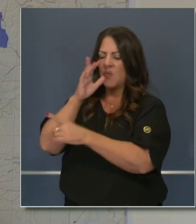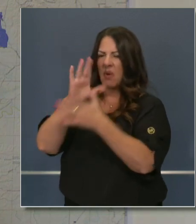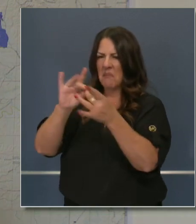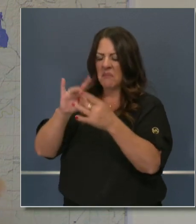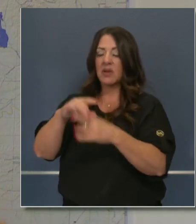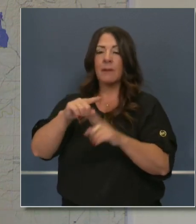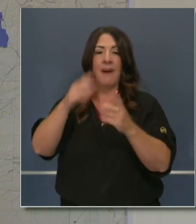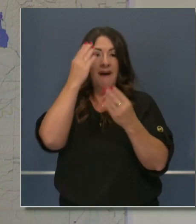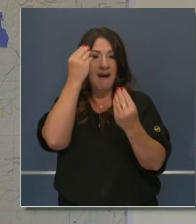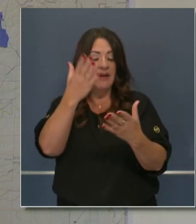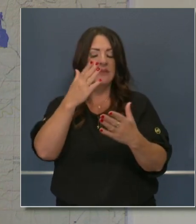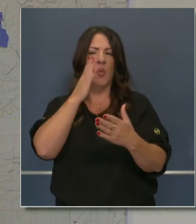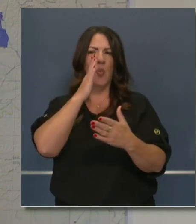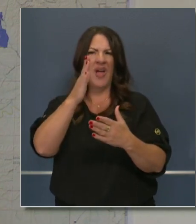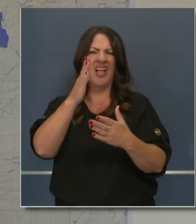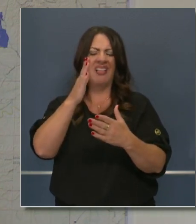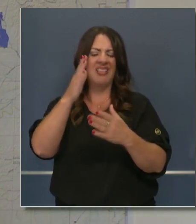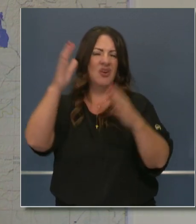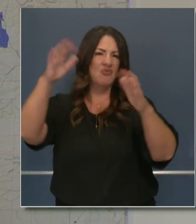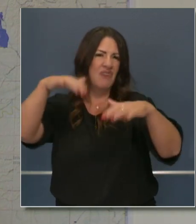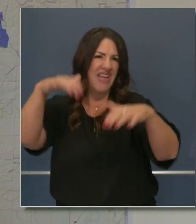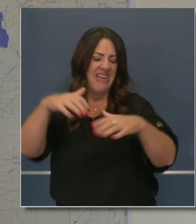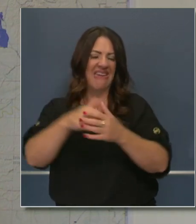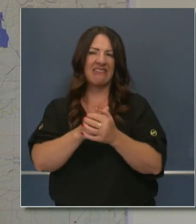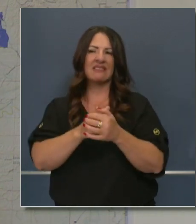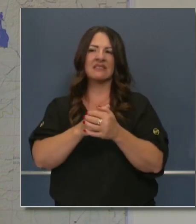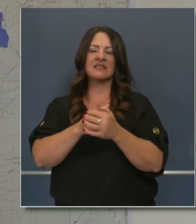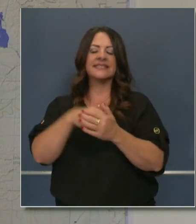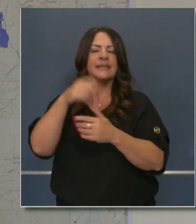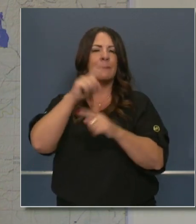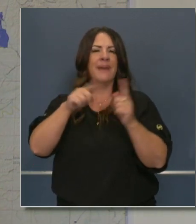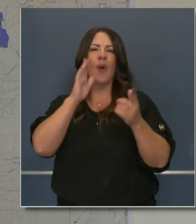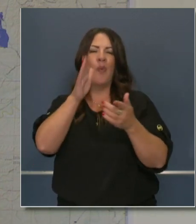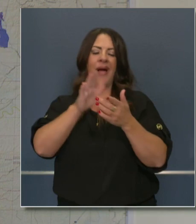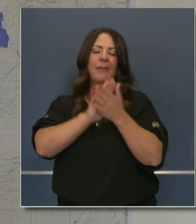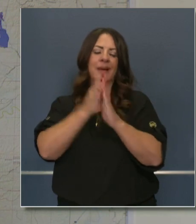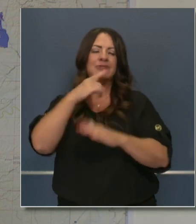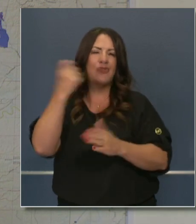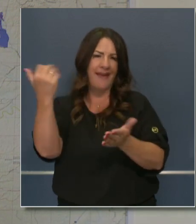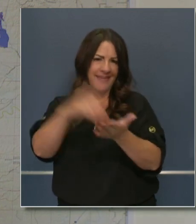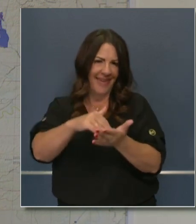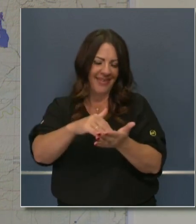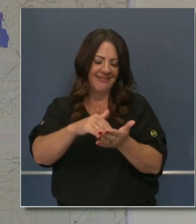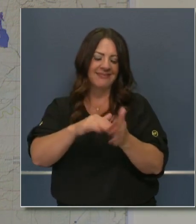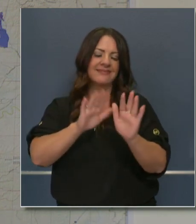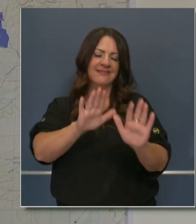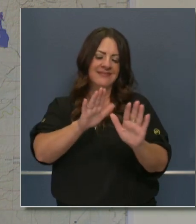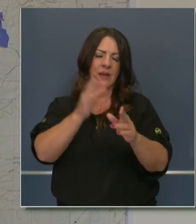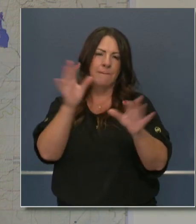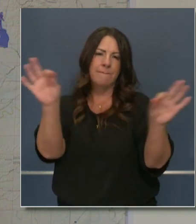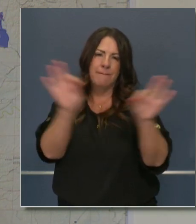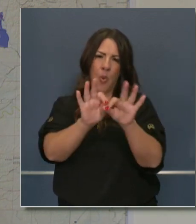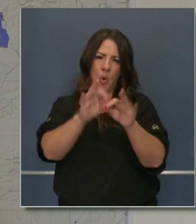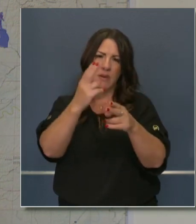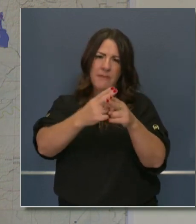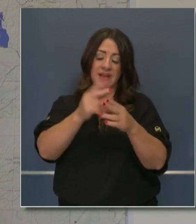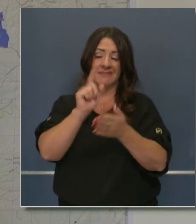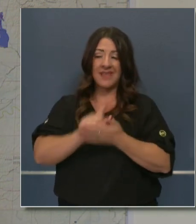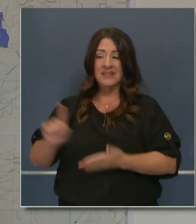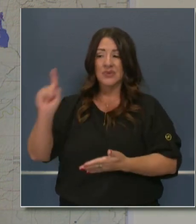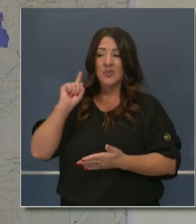coming, but things are going to dry out, and we're going to be right back in it. One of the things that the chief mentioned last week when we were